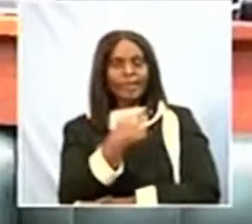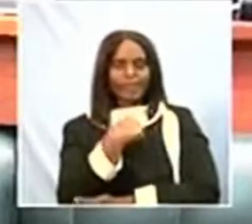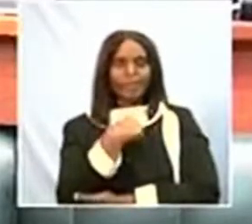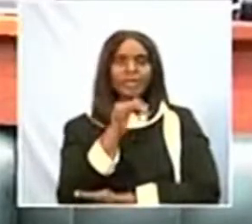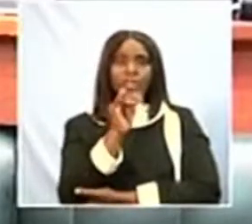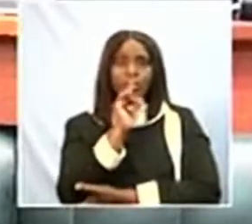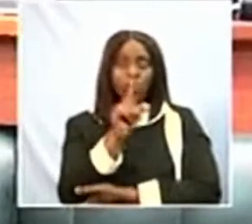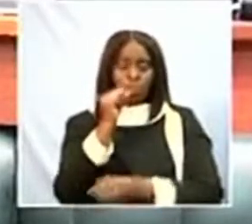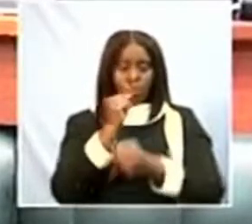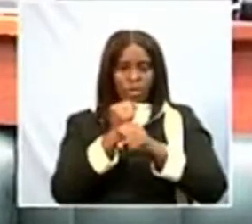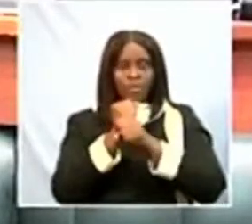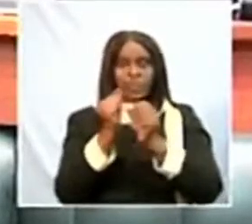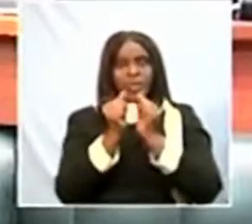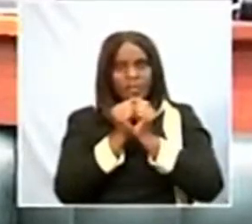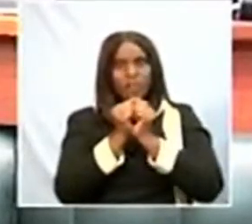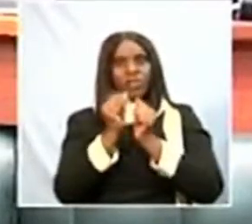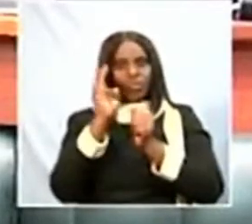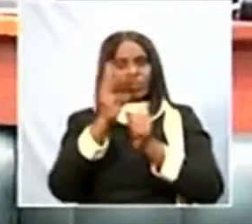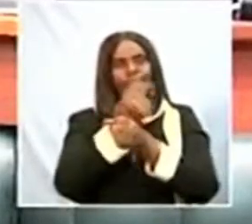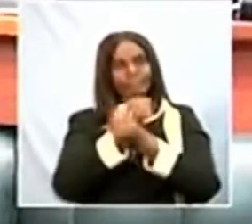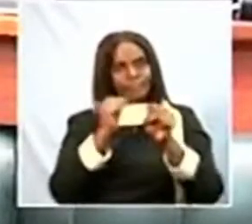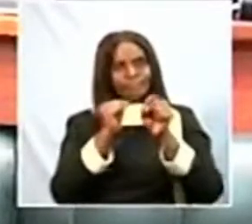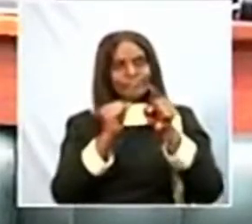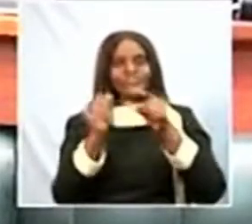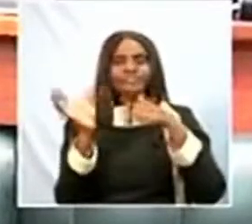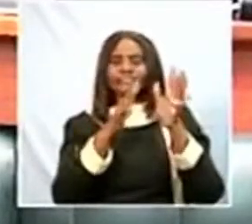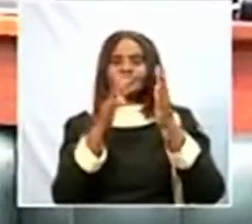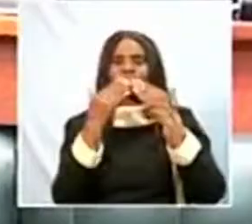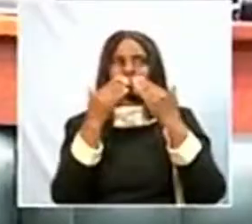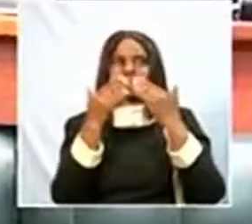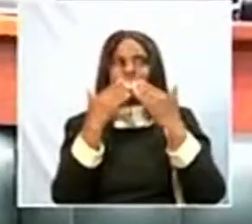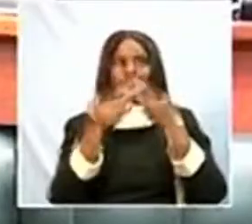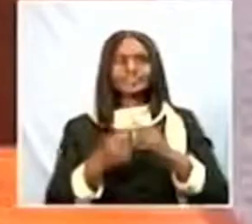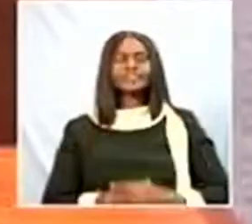say if we work together, we are going to fight climate change. I thank you.